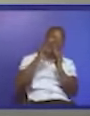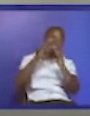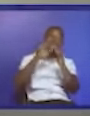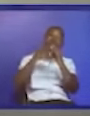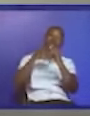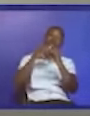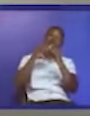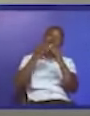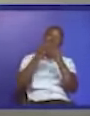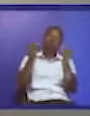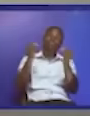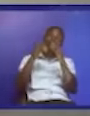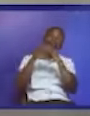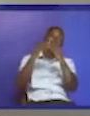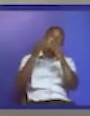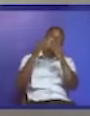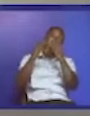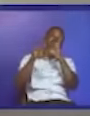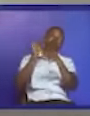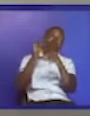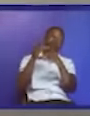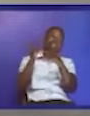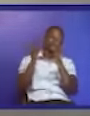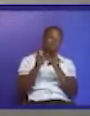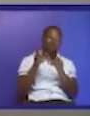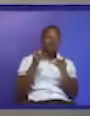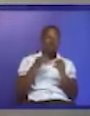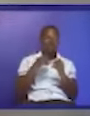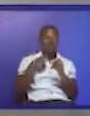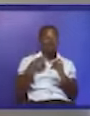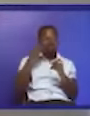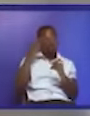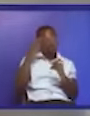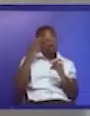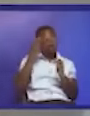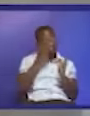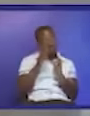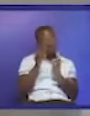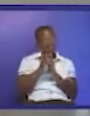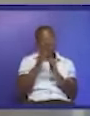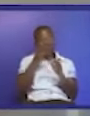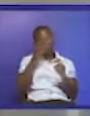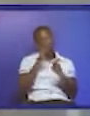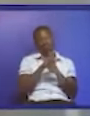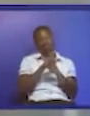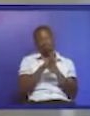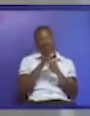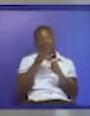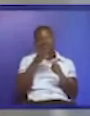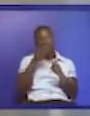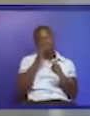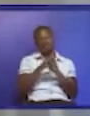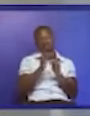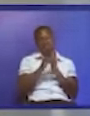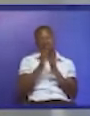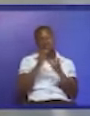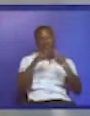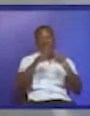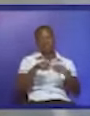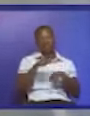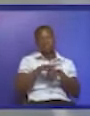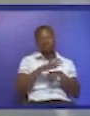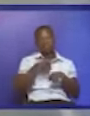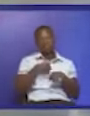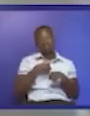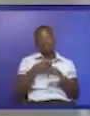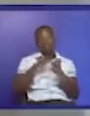spirit. I made up my mind as a covenant that if it depends on me, the program of God will